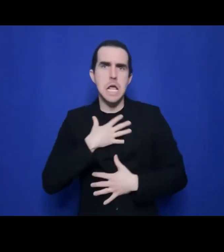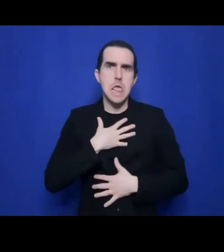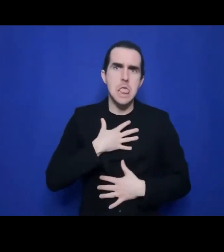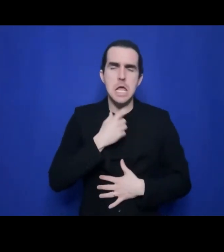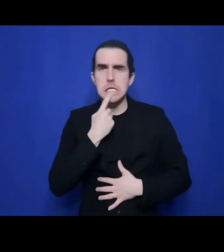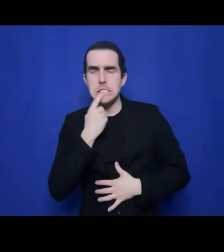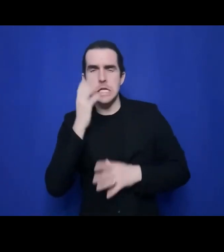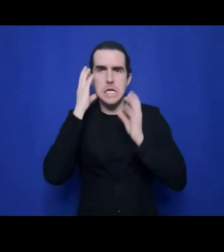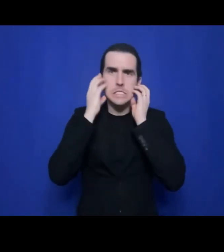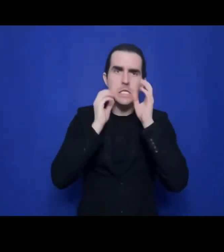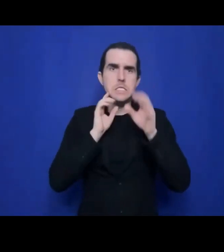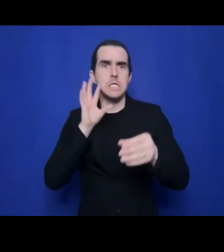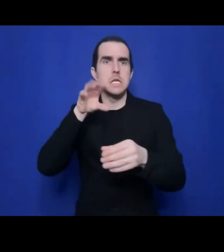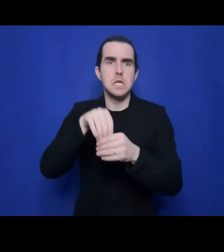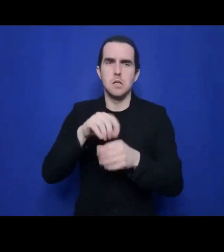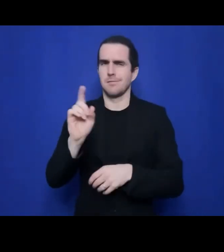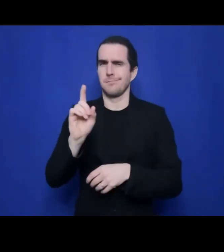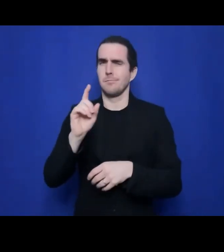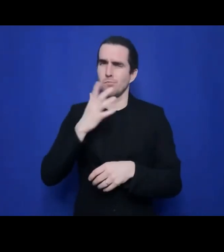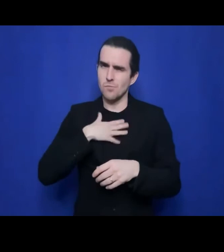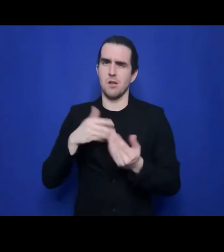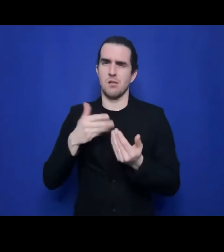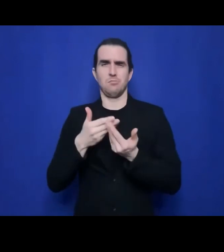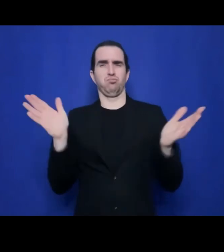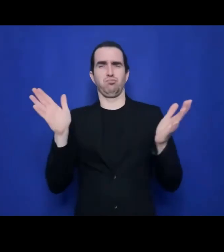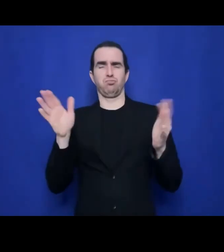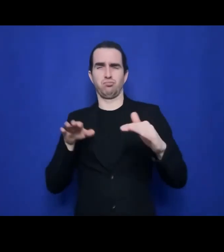Now we can go to questions and answers.